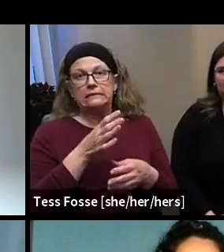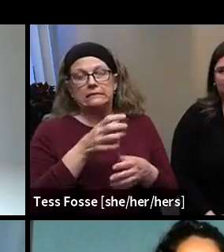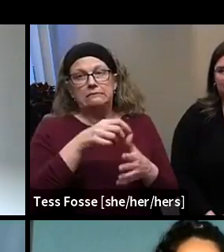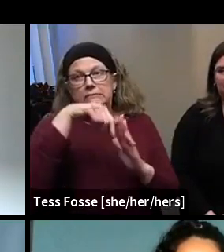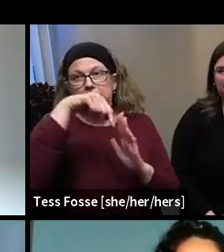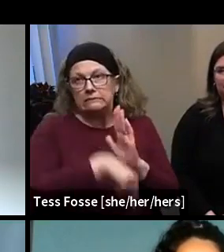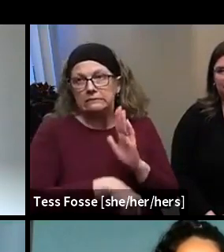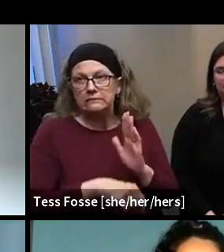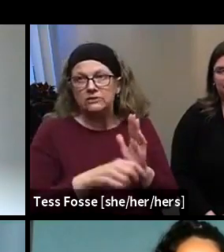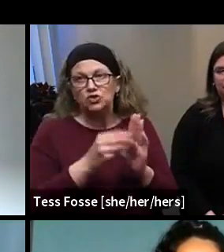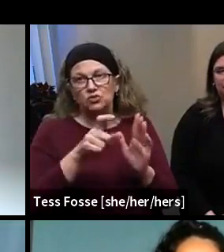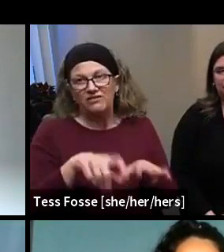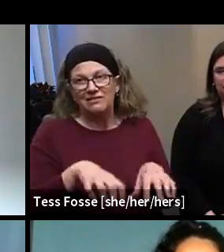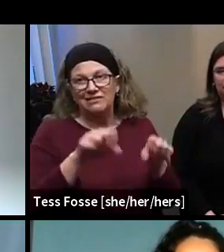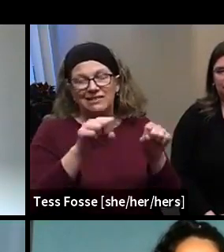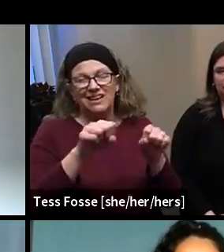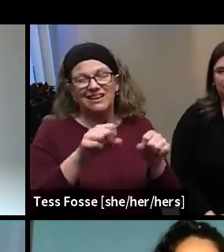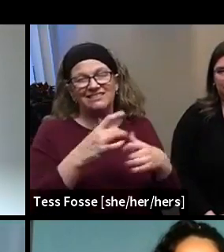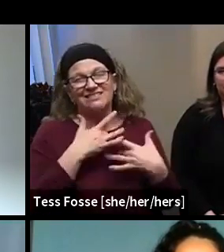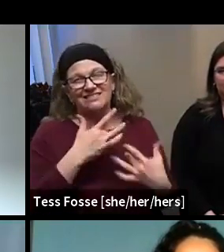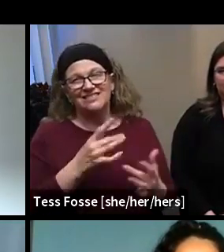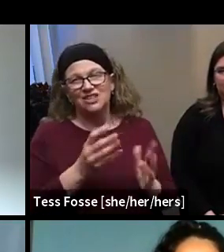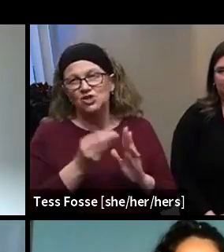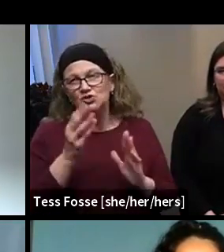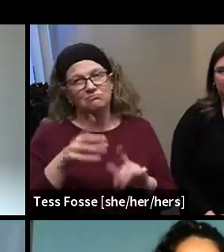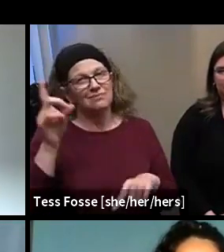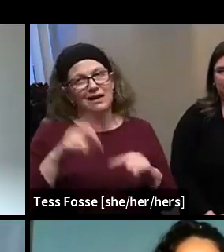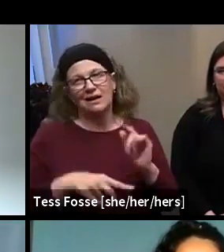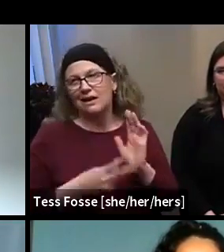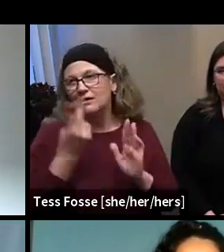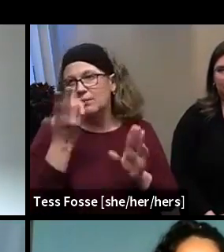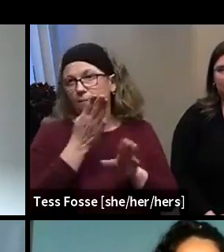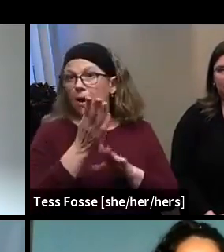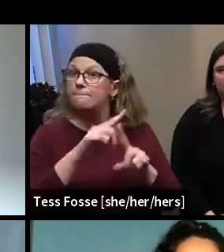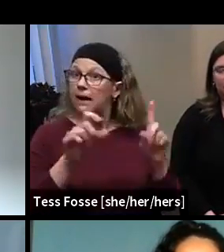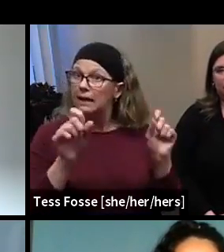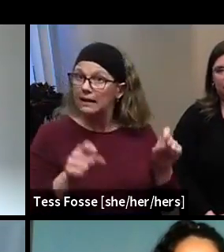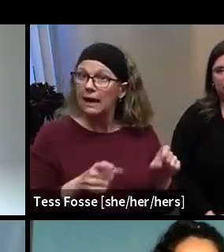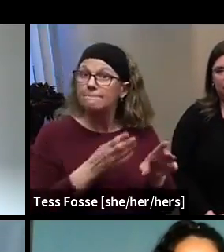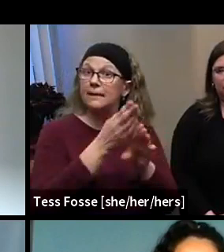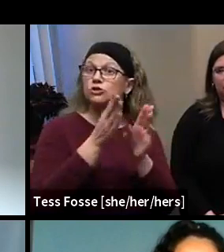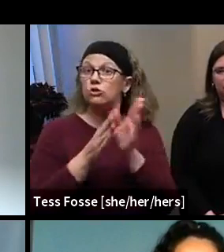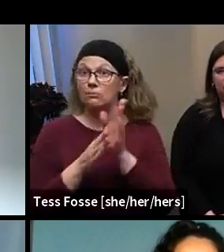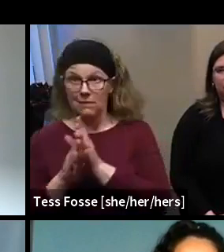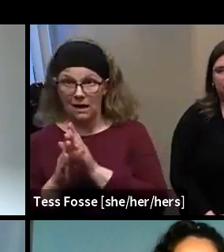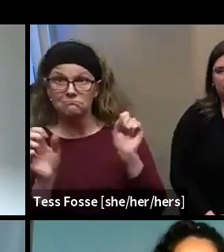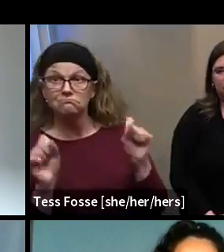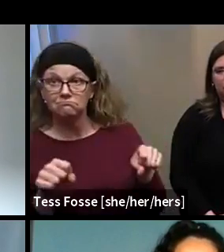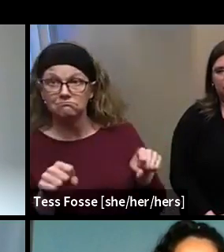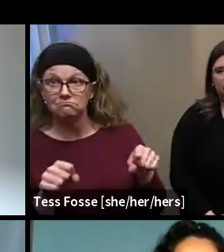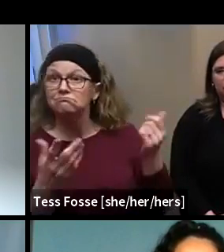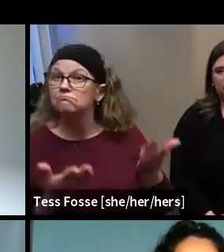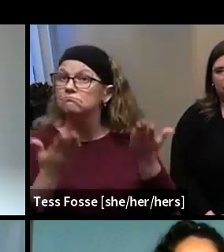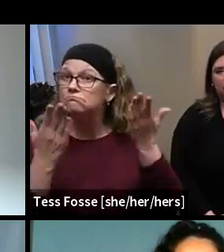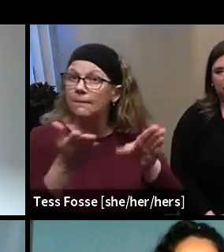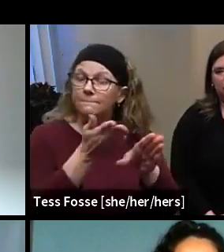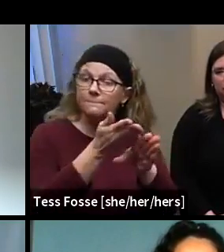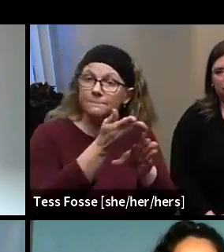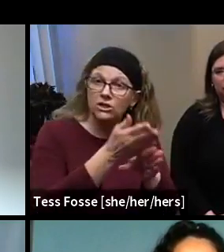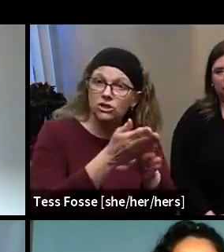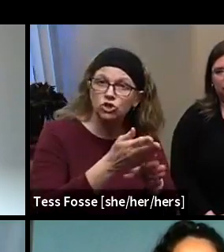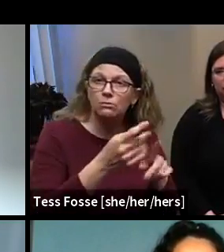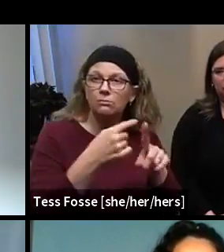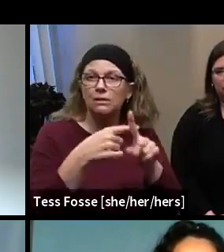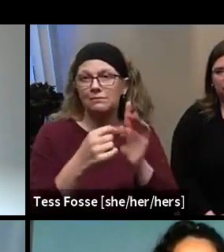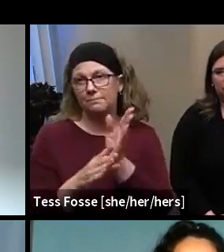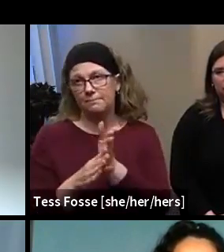take. So typically students can't double major, but they can major and have a minor. So we do recommend the major and having a